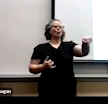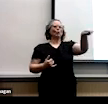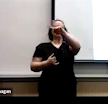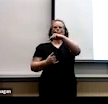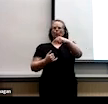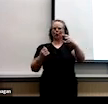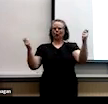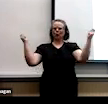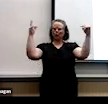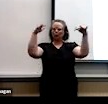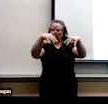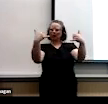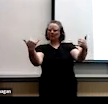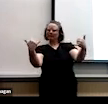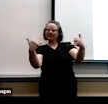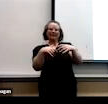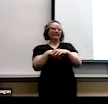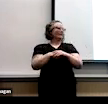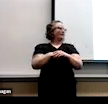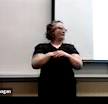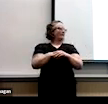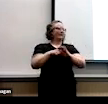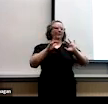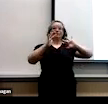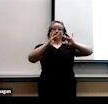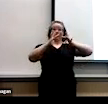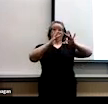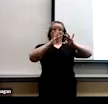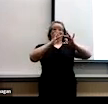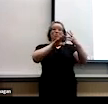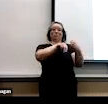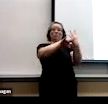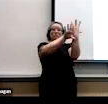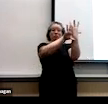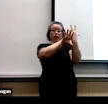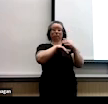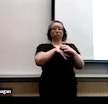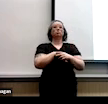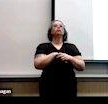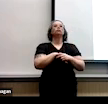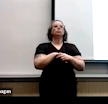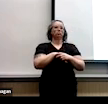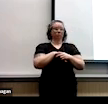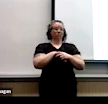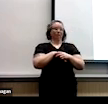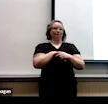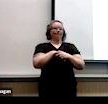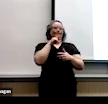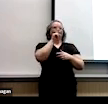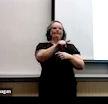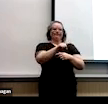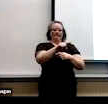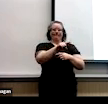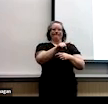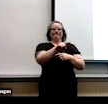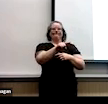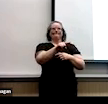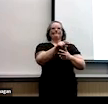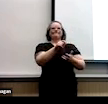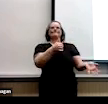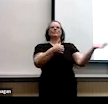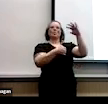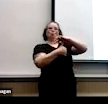update on that from Sarah. So it sounds like we have quite a spectrum of primary care, and I'm including obviously online as well. Primary